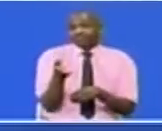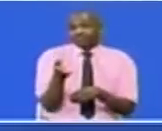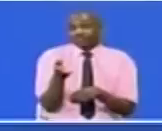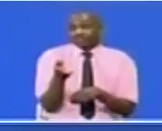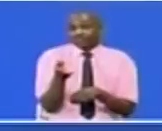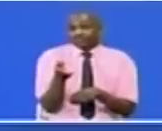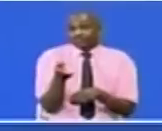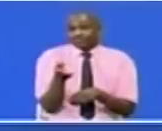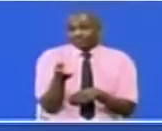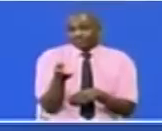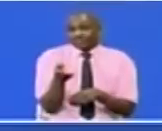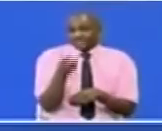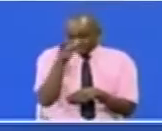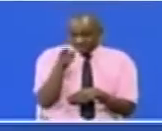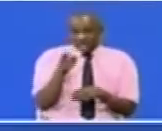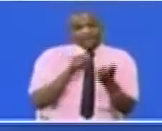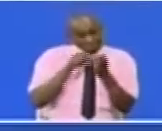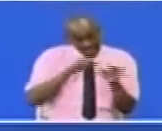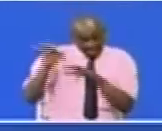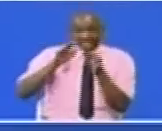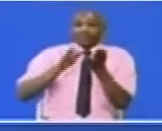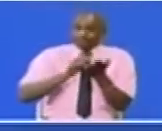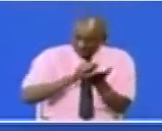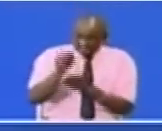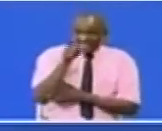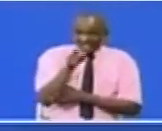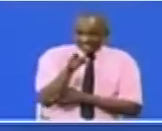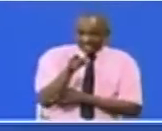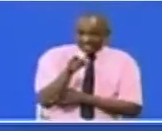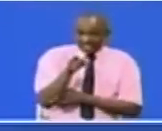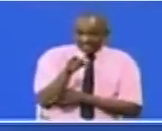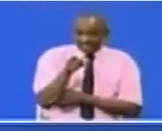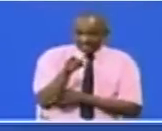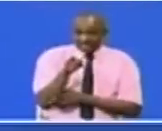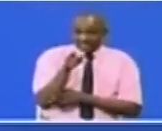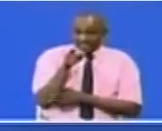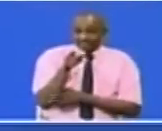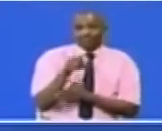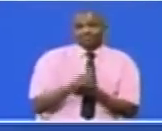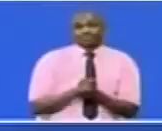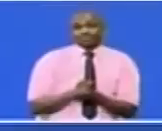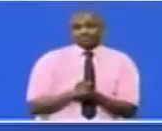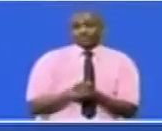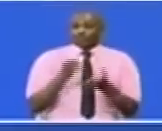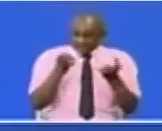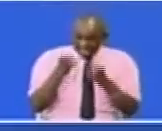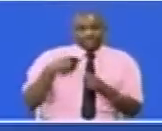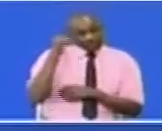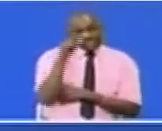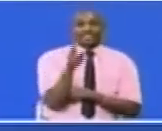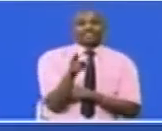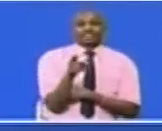is published by parliament, that is merely some paper somewhere. You need to understand